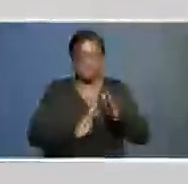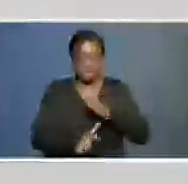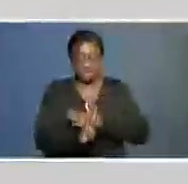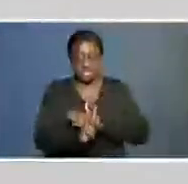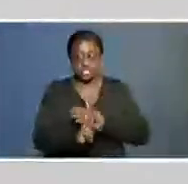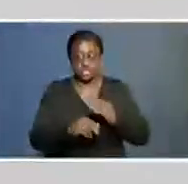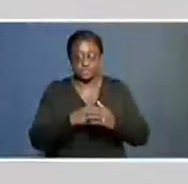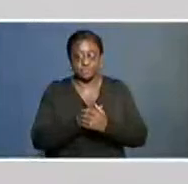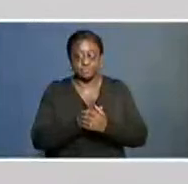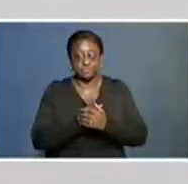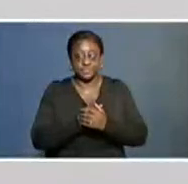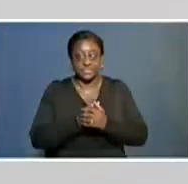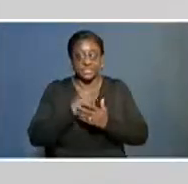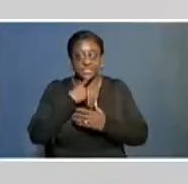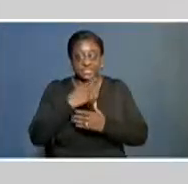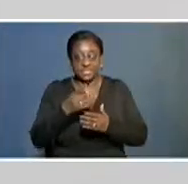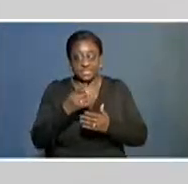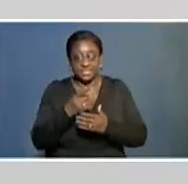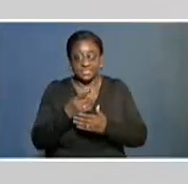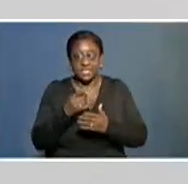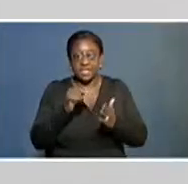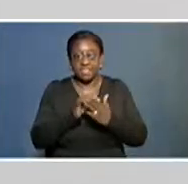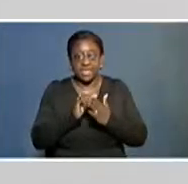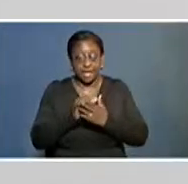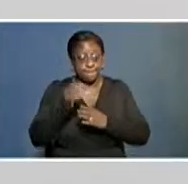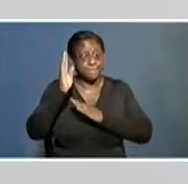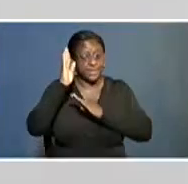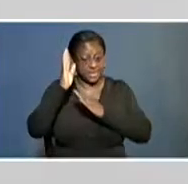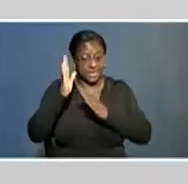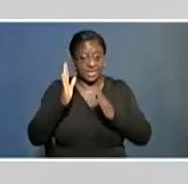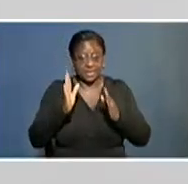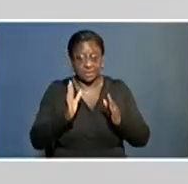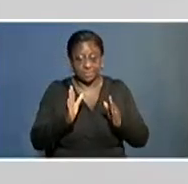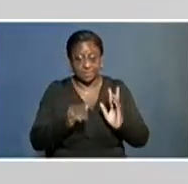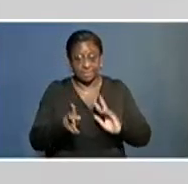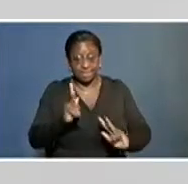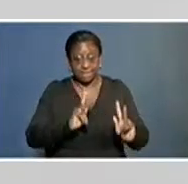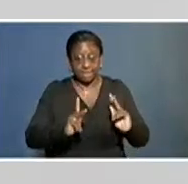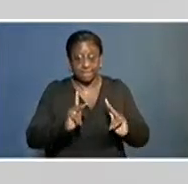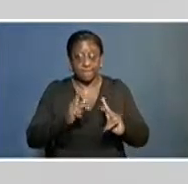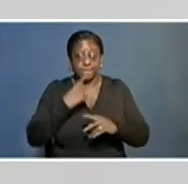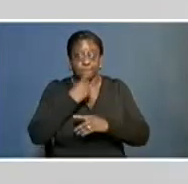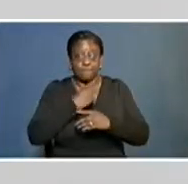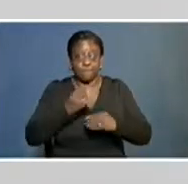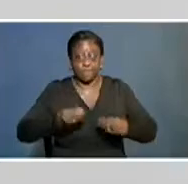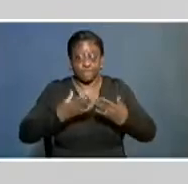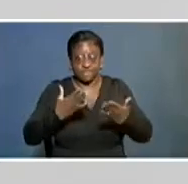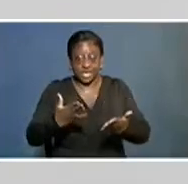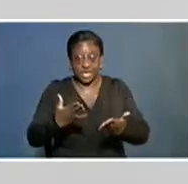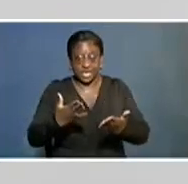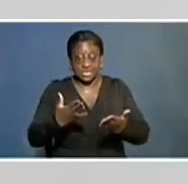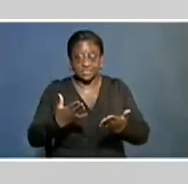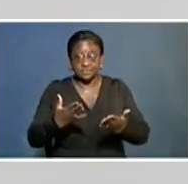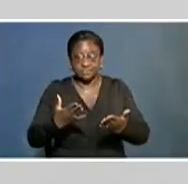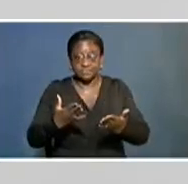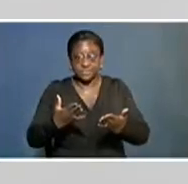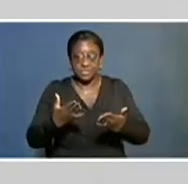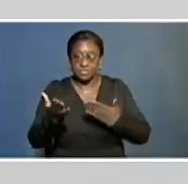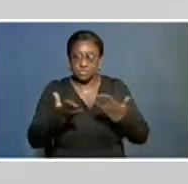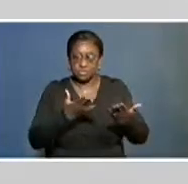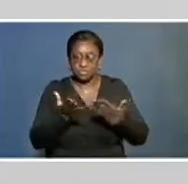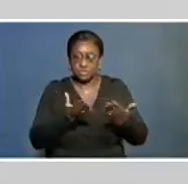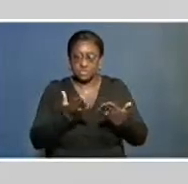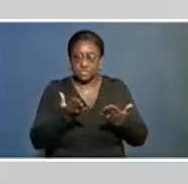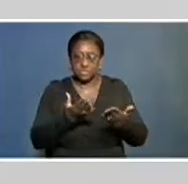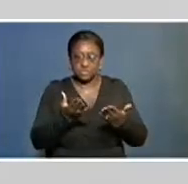more significantly, Bahamian contractors who are providing